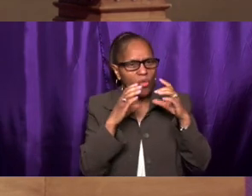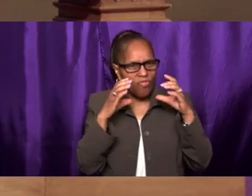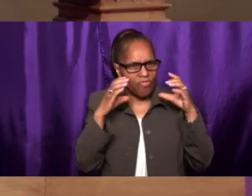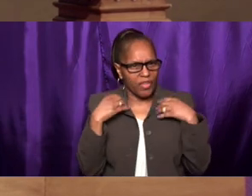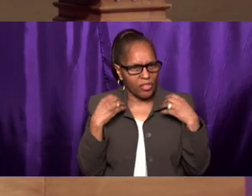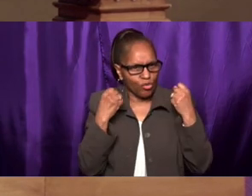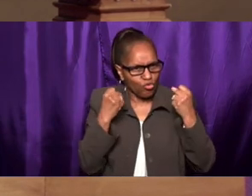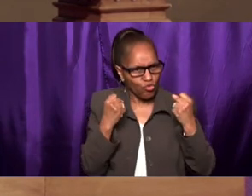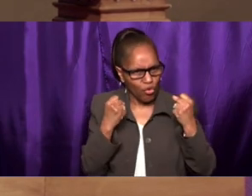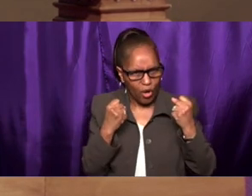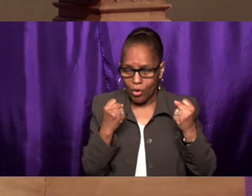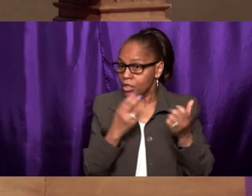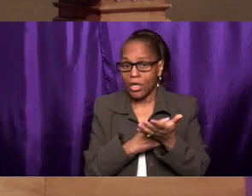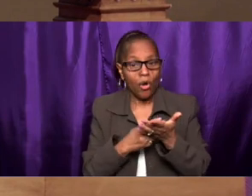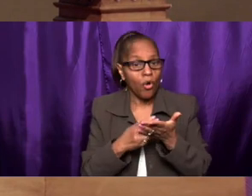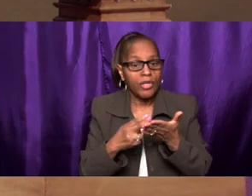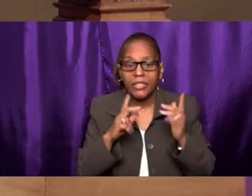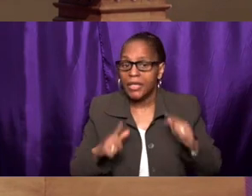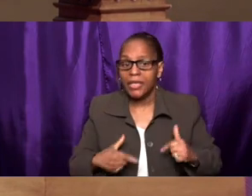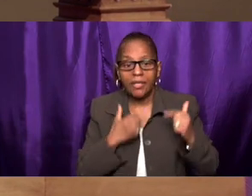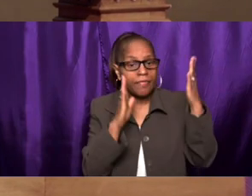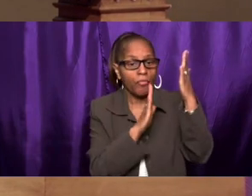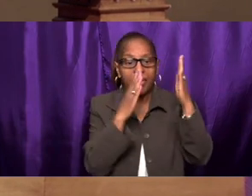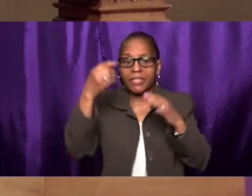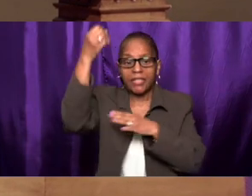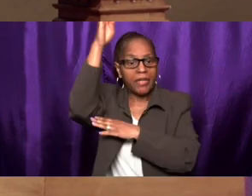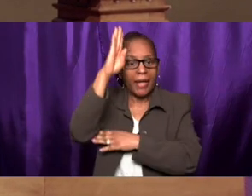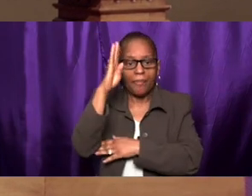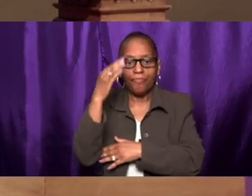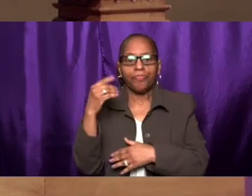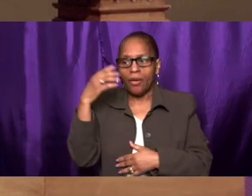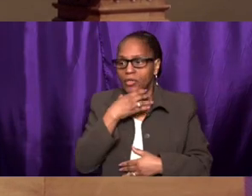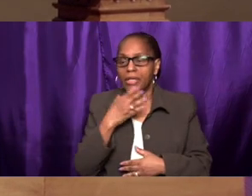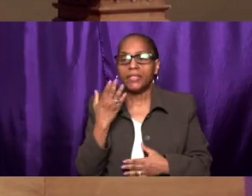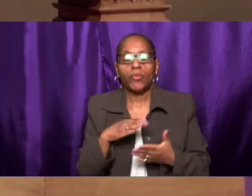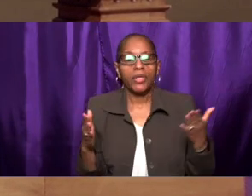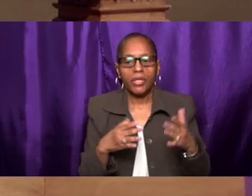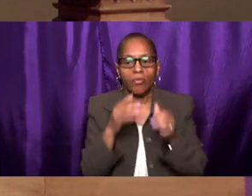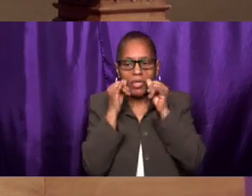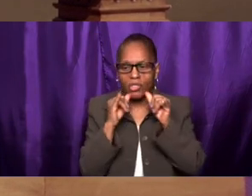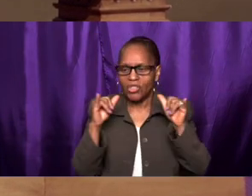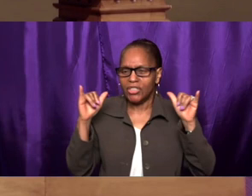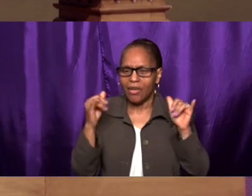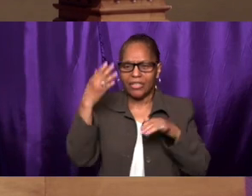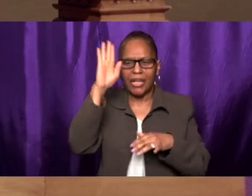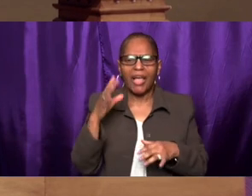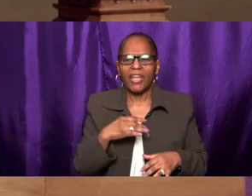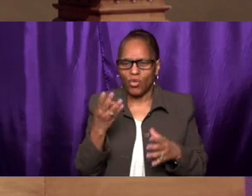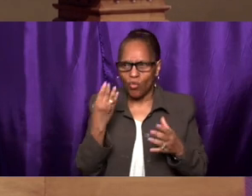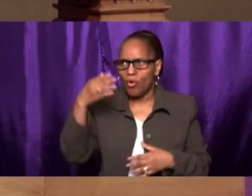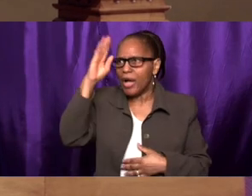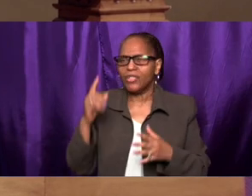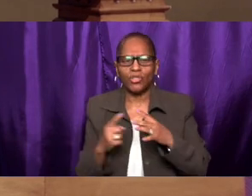unholiness can't dwell in his presence. I wish I had somebody in here who would give God a shout like you want him to show up in